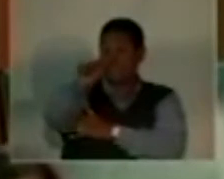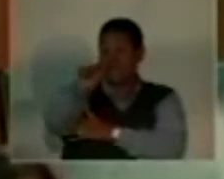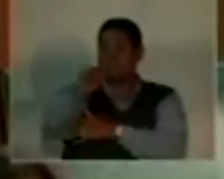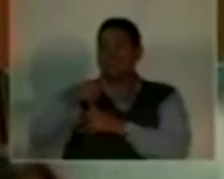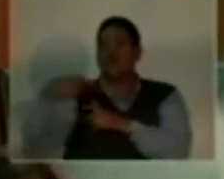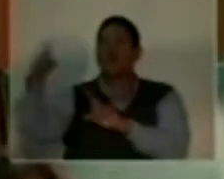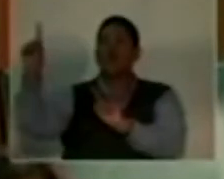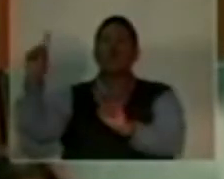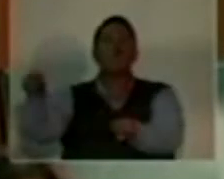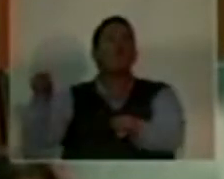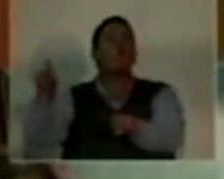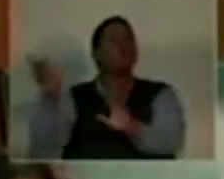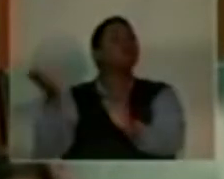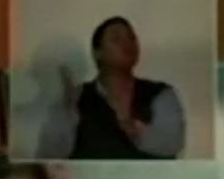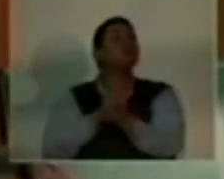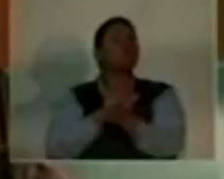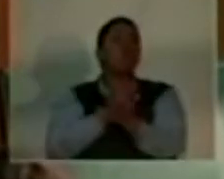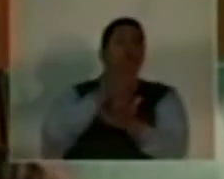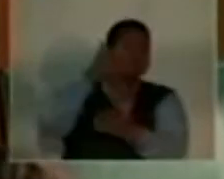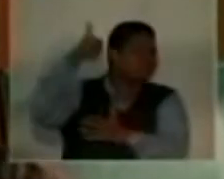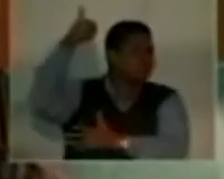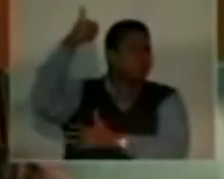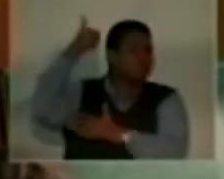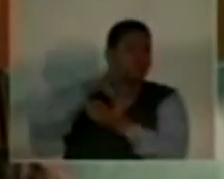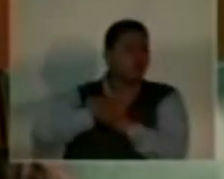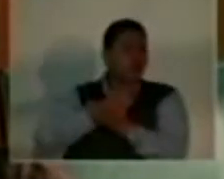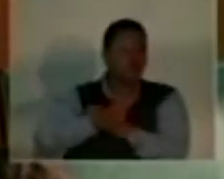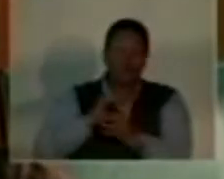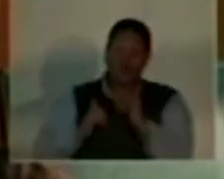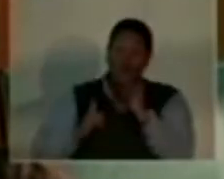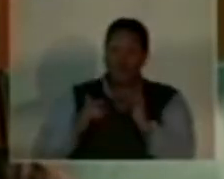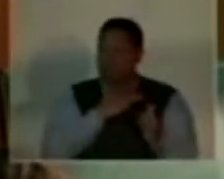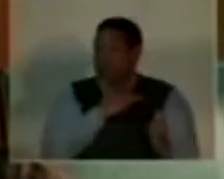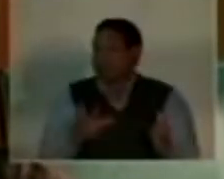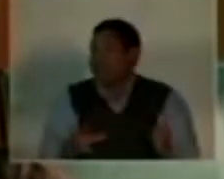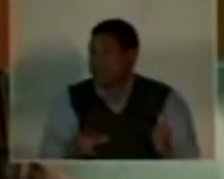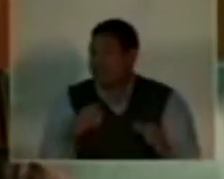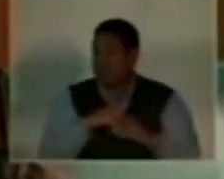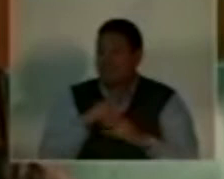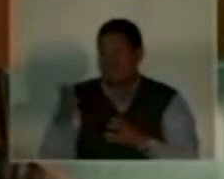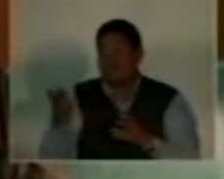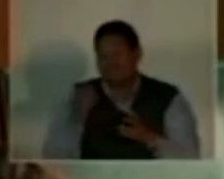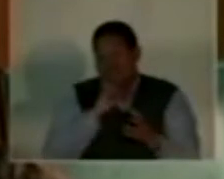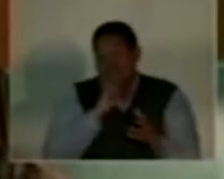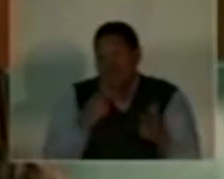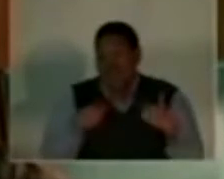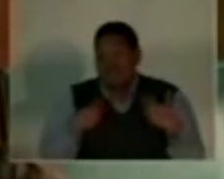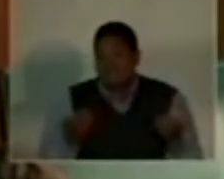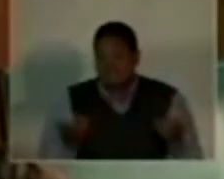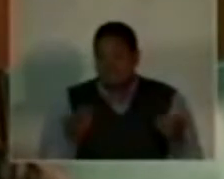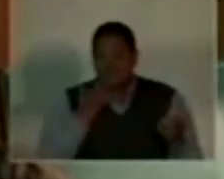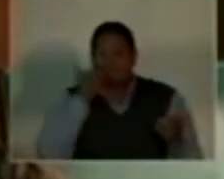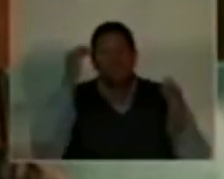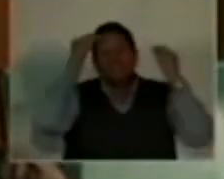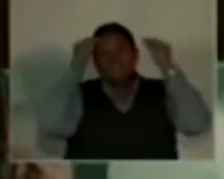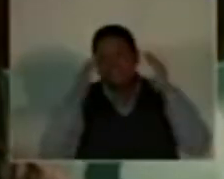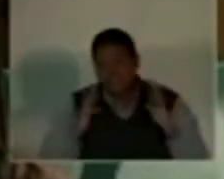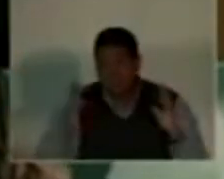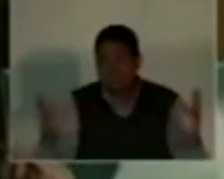get access to the best schools, which usually, invariably, have the best